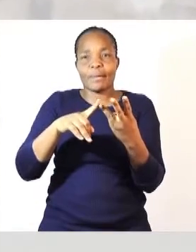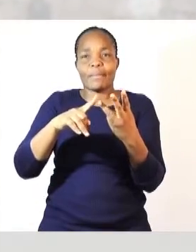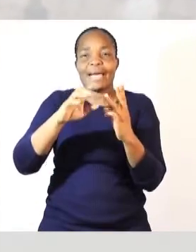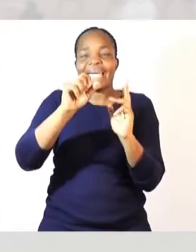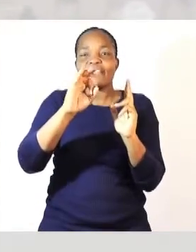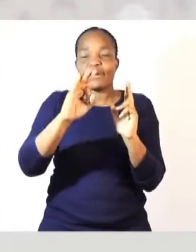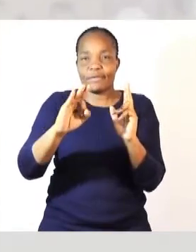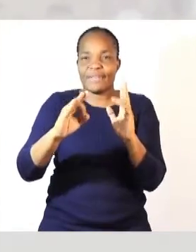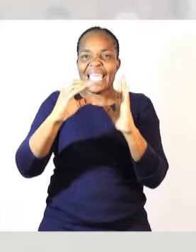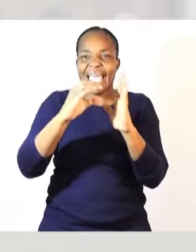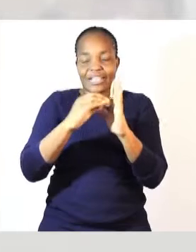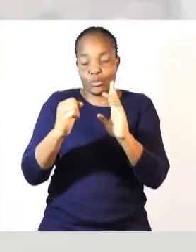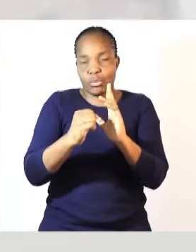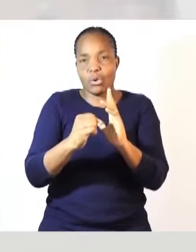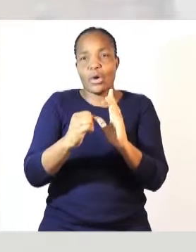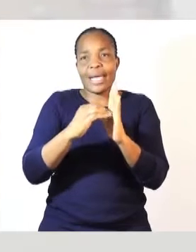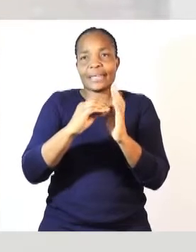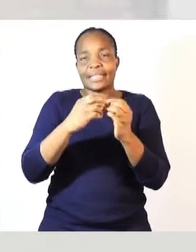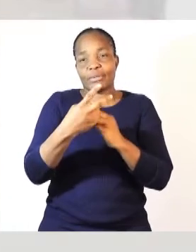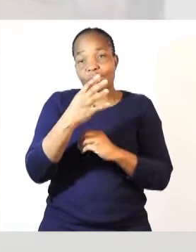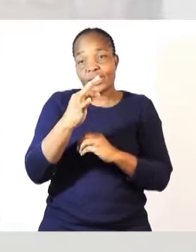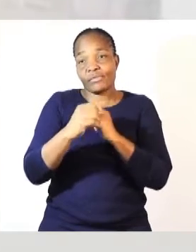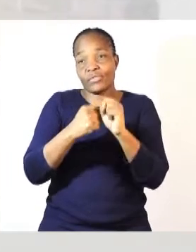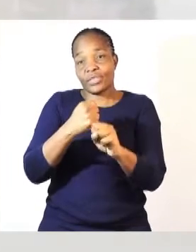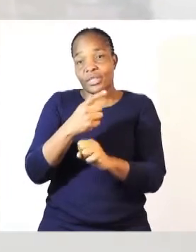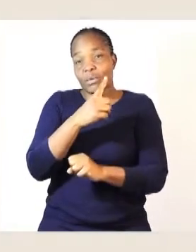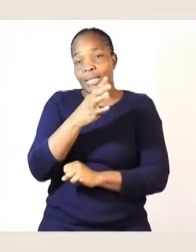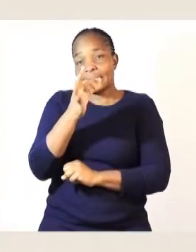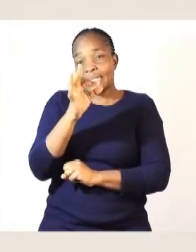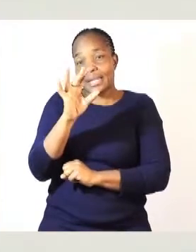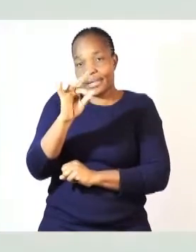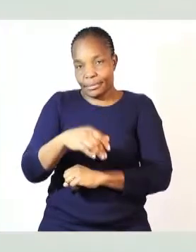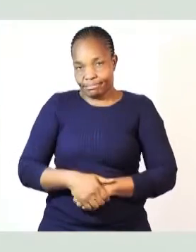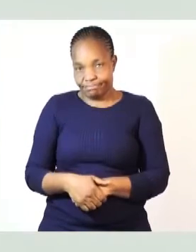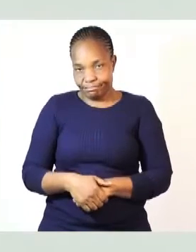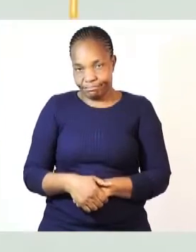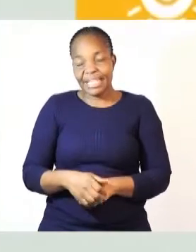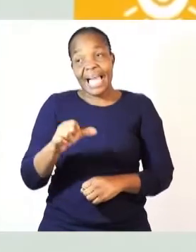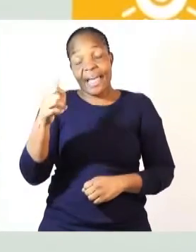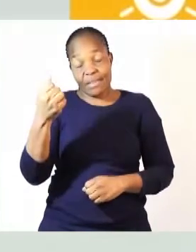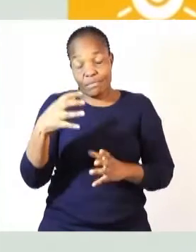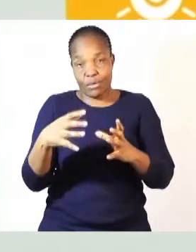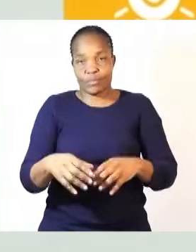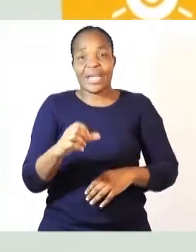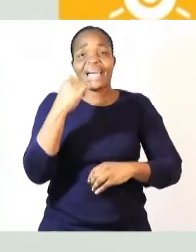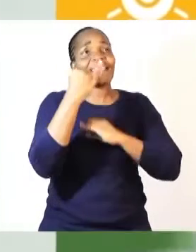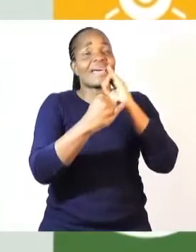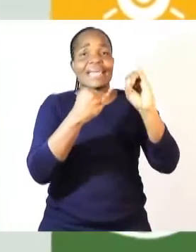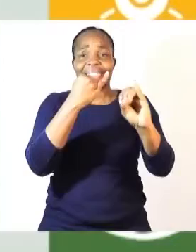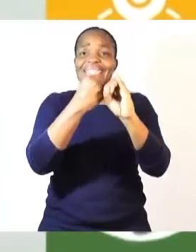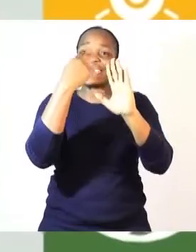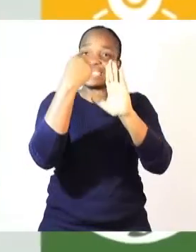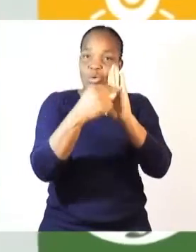Act No. 29 of 1998, just to name but a few. Other international frameworks of